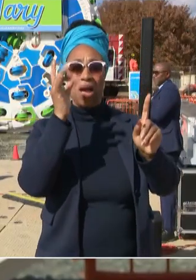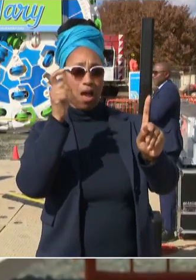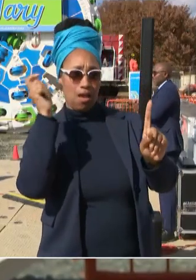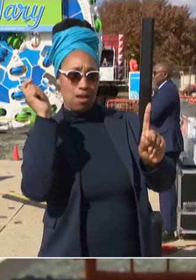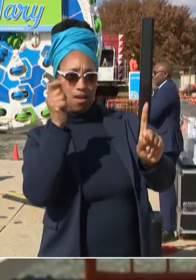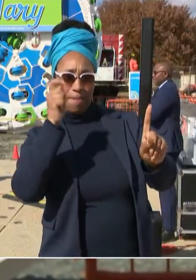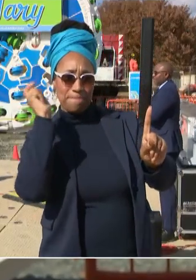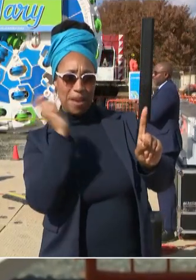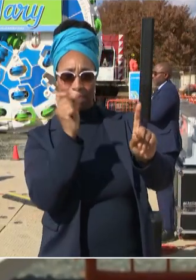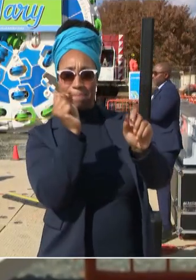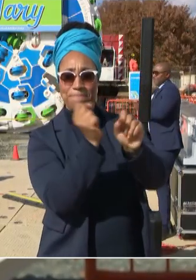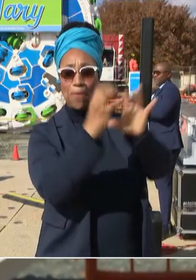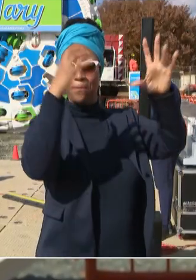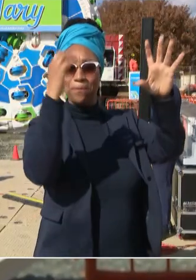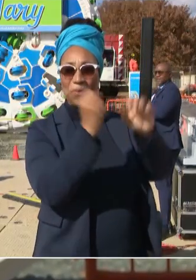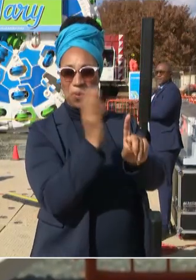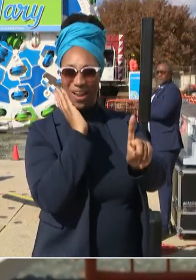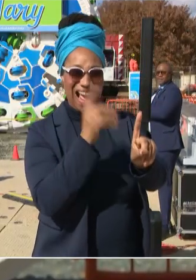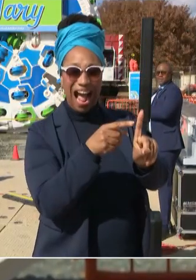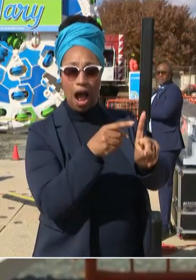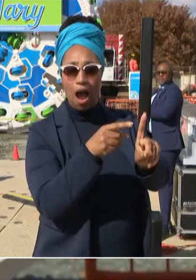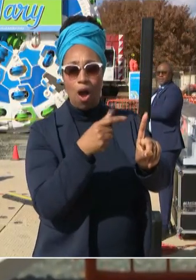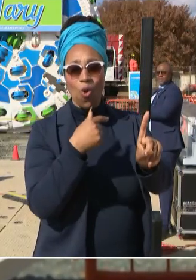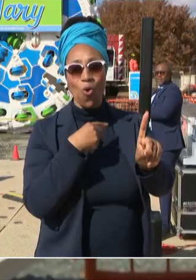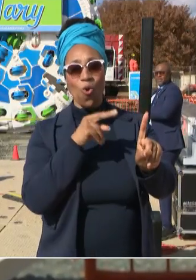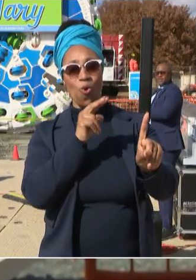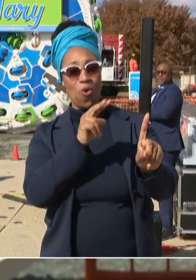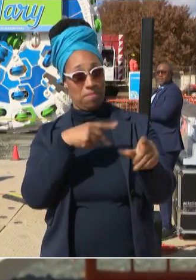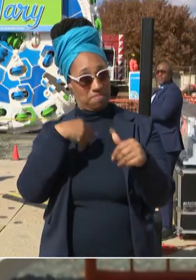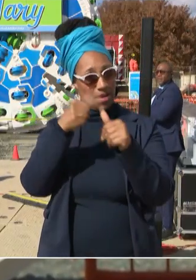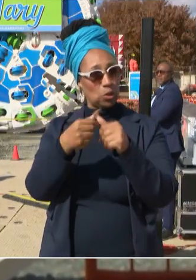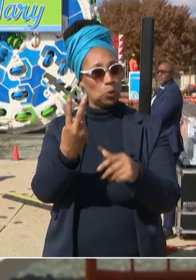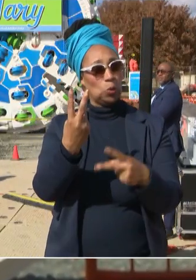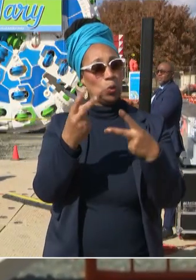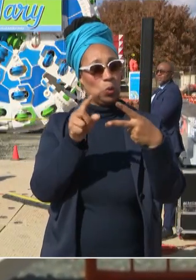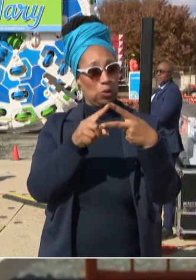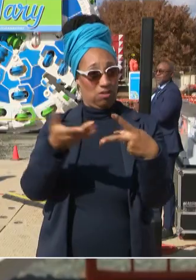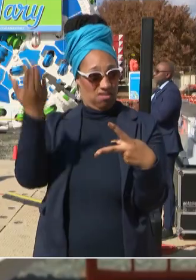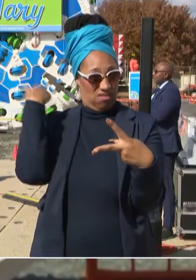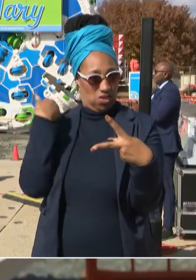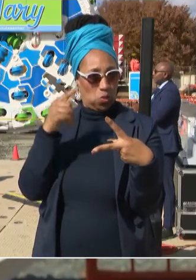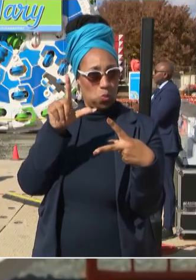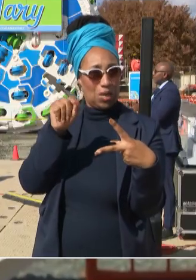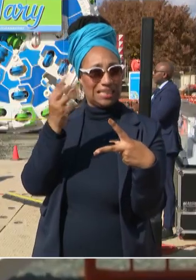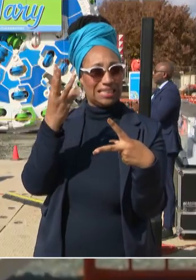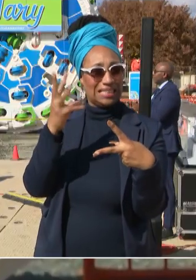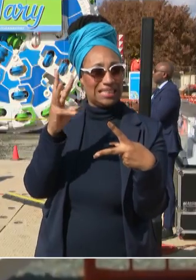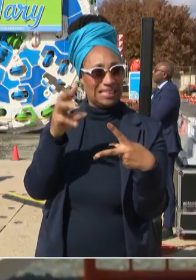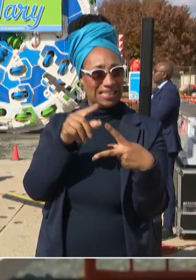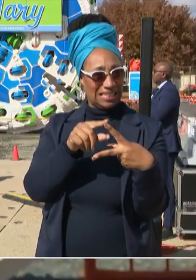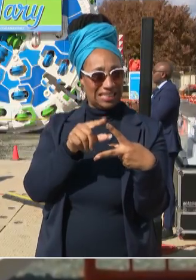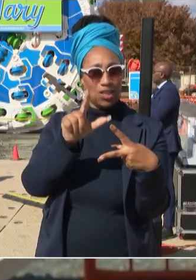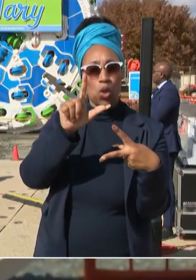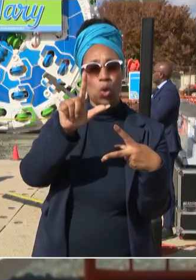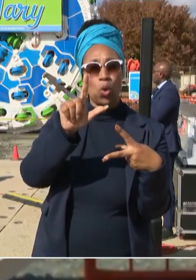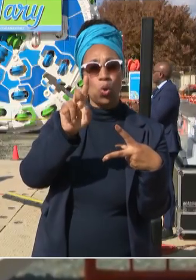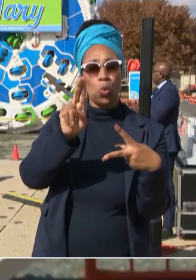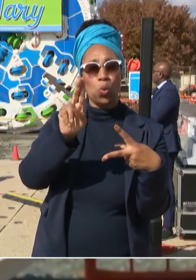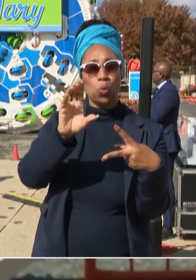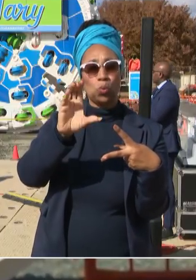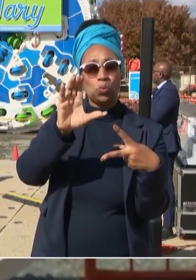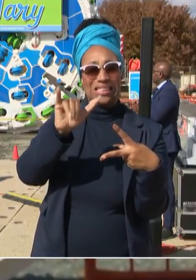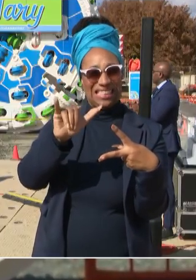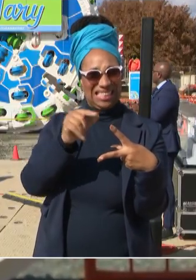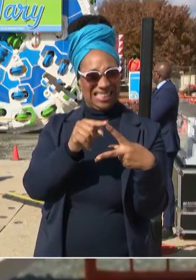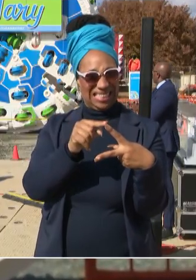We christened Lucy back in 2016 as part of the First Street Tunnel Project, and I'm very